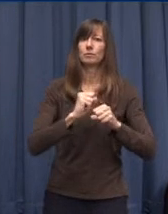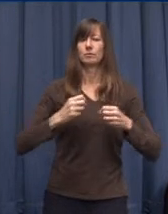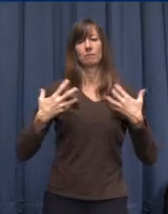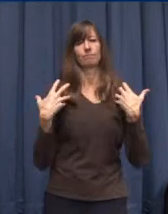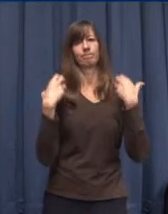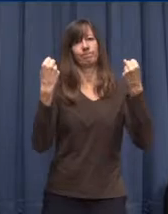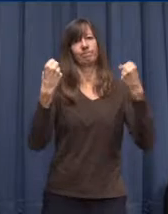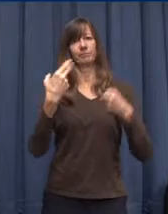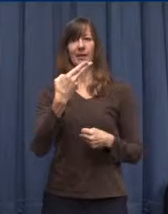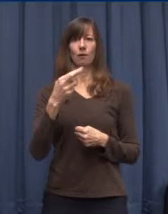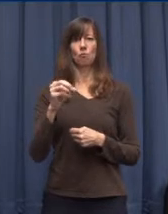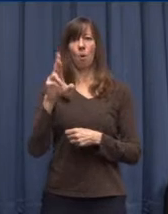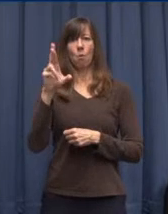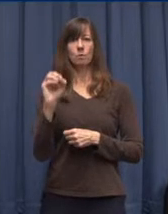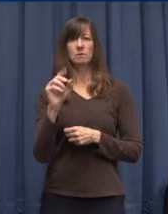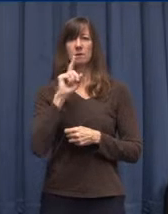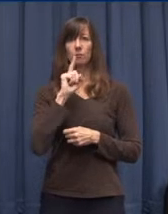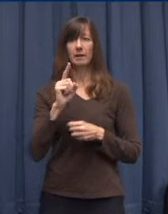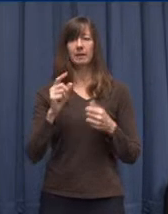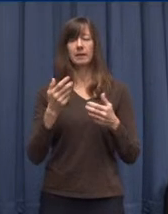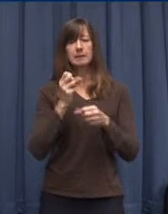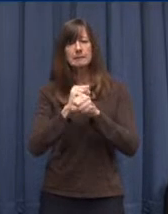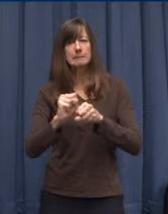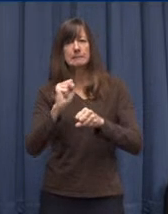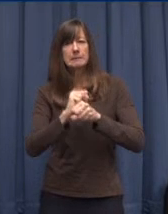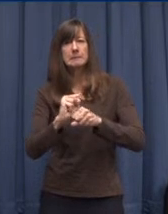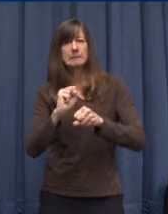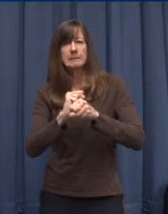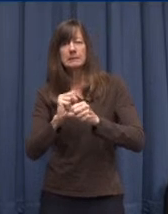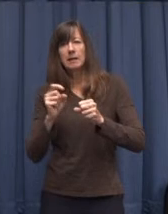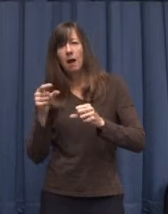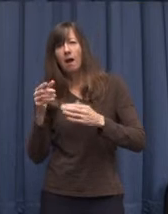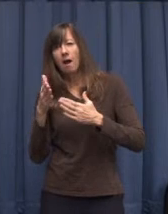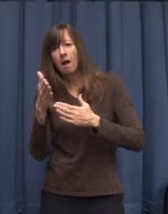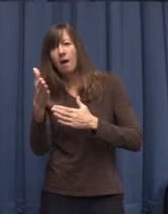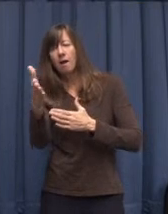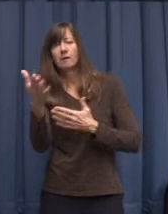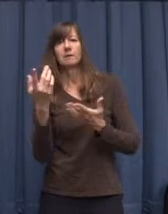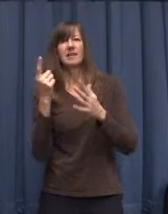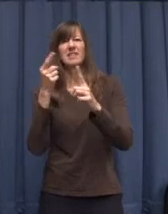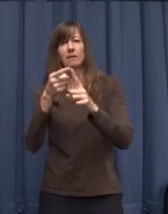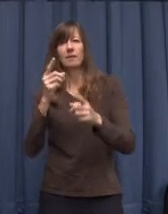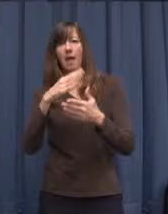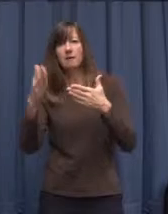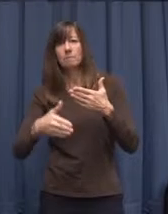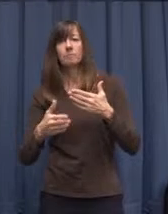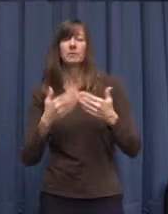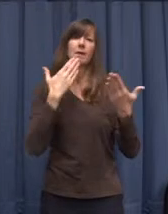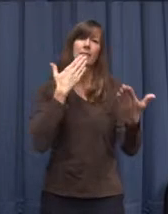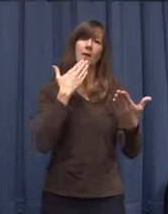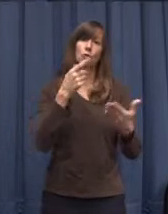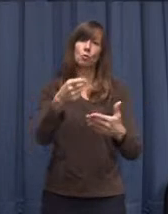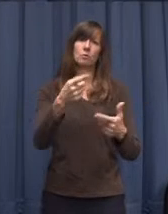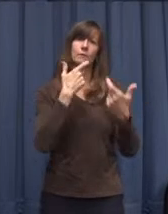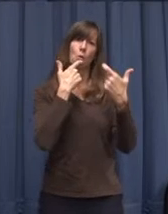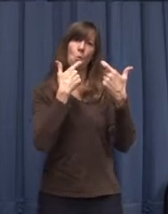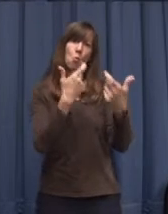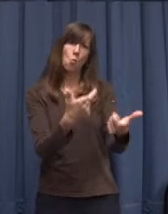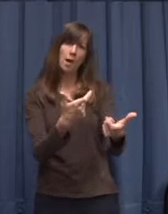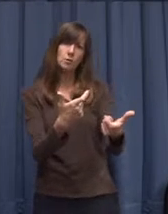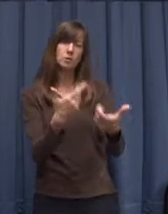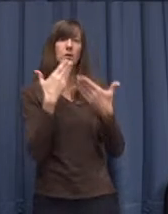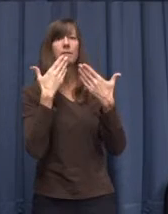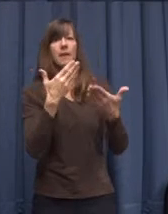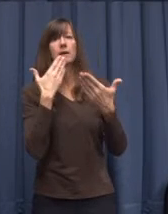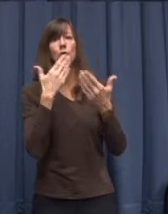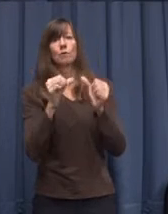light at the end of the tunnel. Thank you for tuning in. Thank you for continuing to spread the